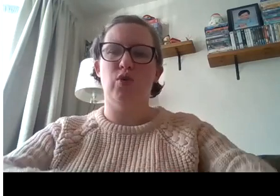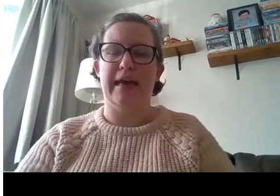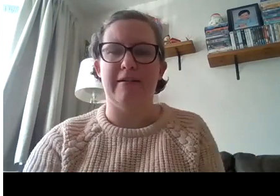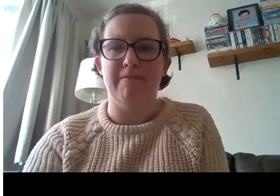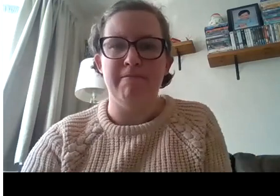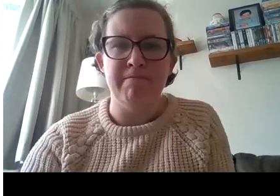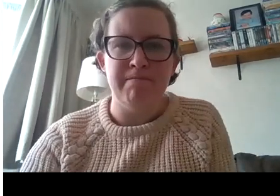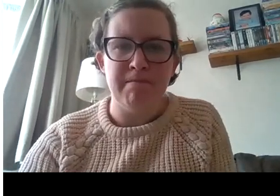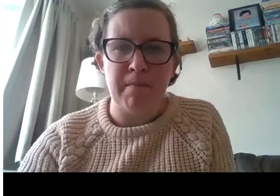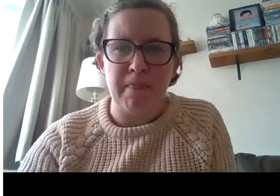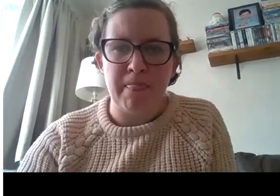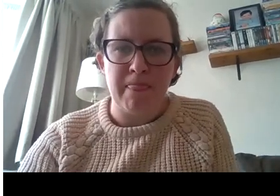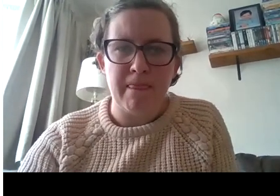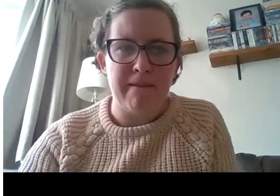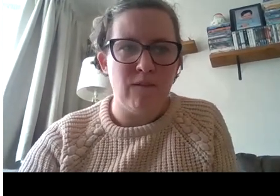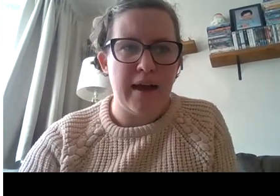instructions for cooking.